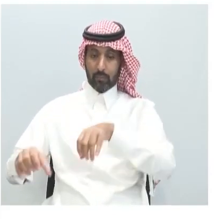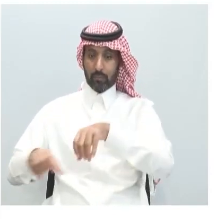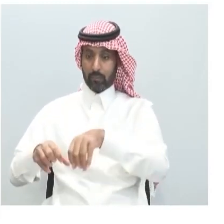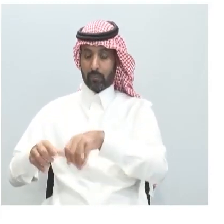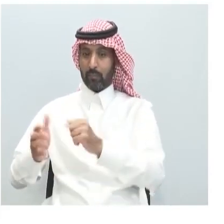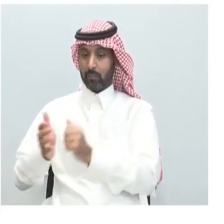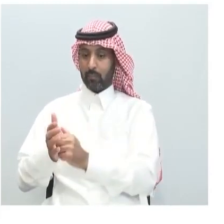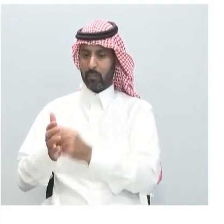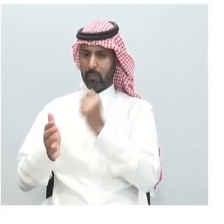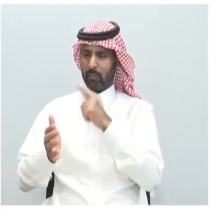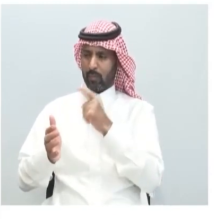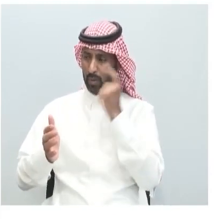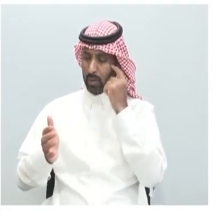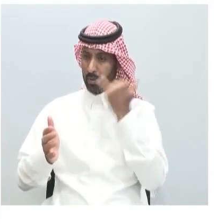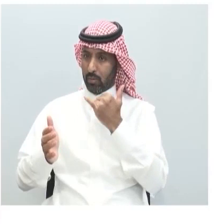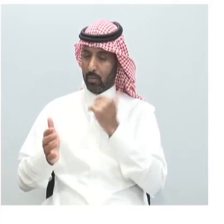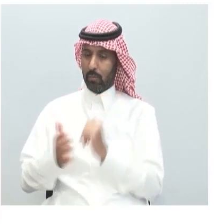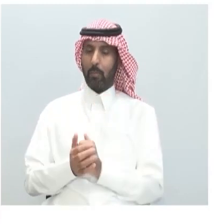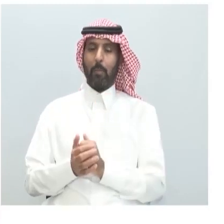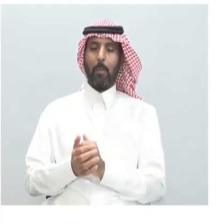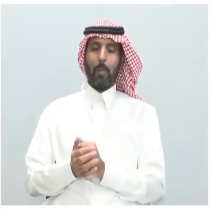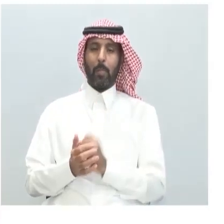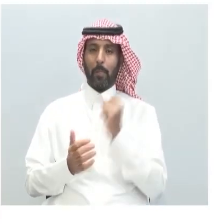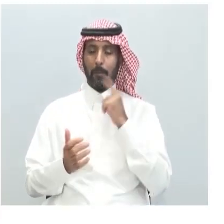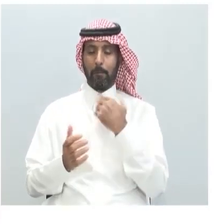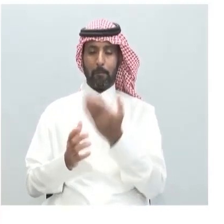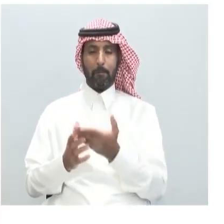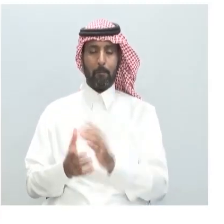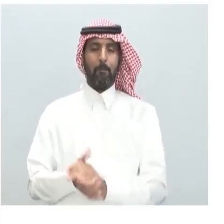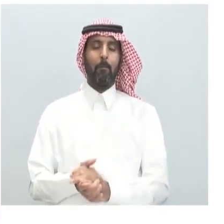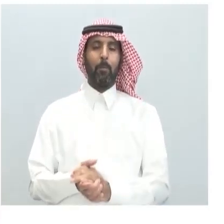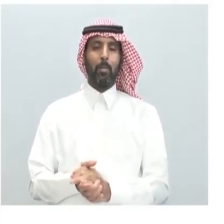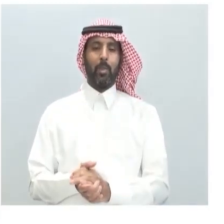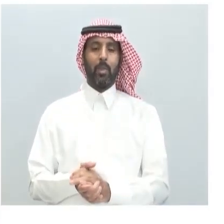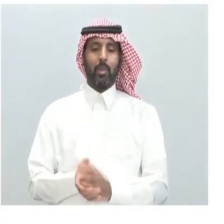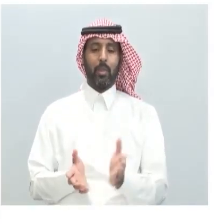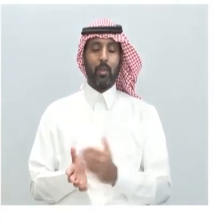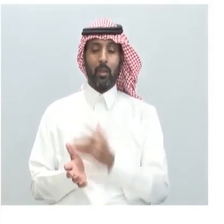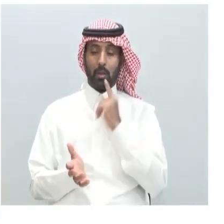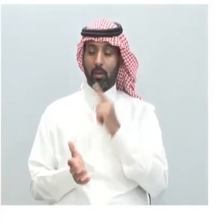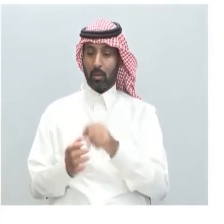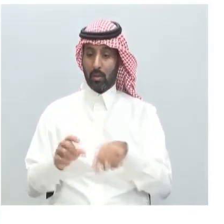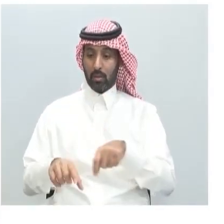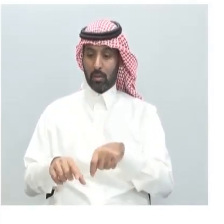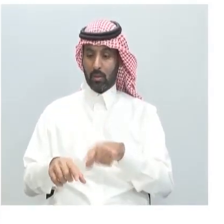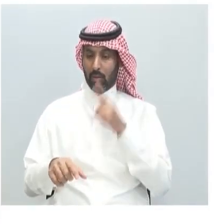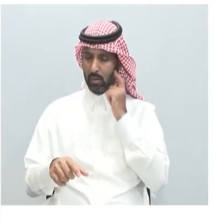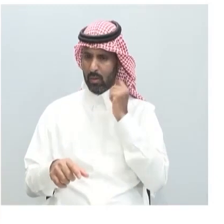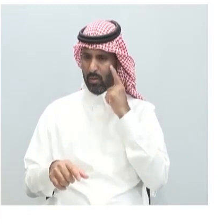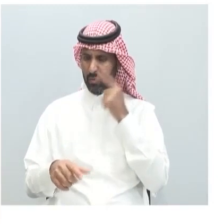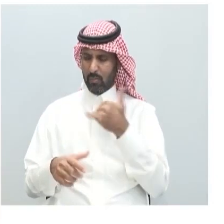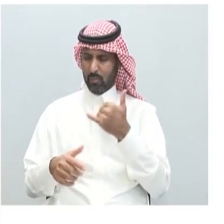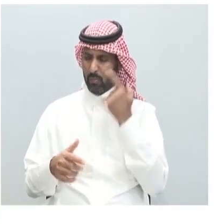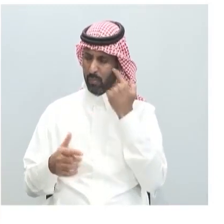inconsiderate and considerate. So let's check the answer here. The neighbors are too inconsiderate.